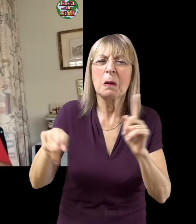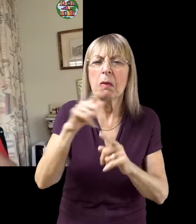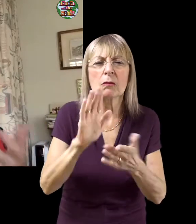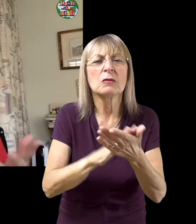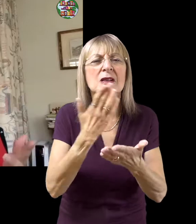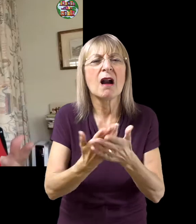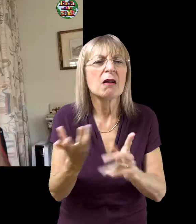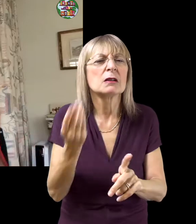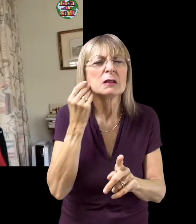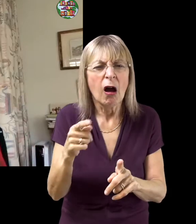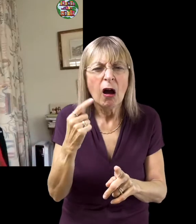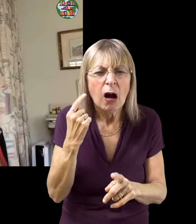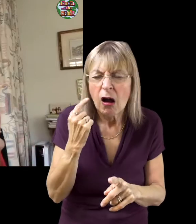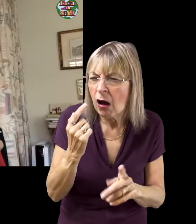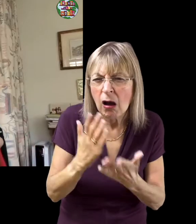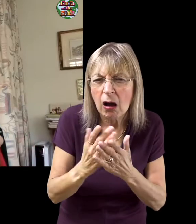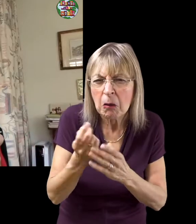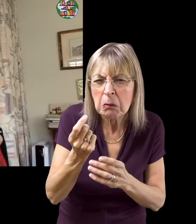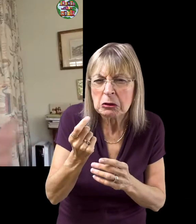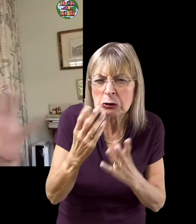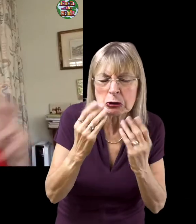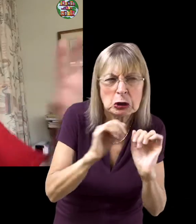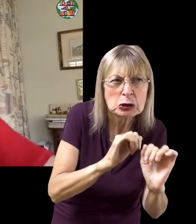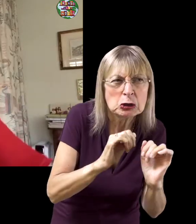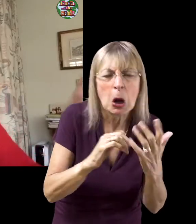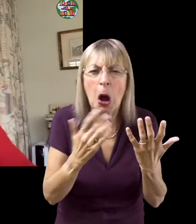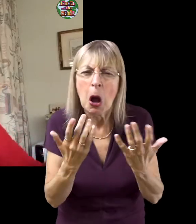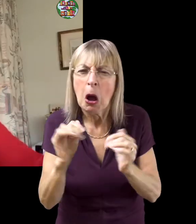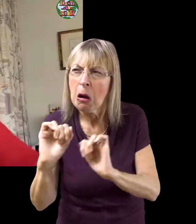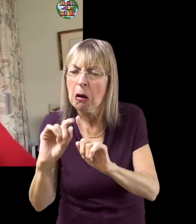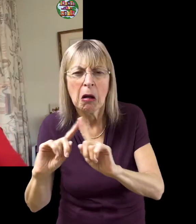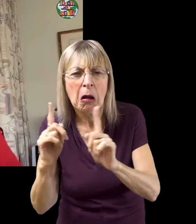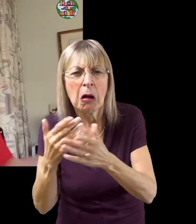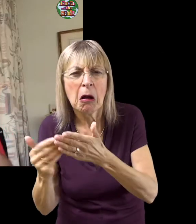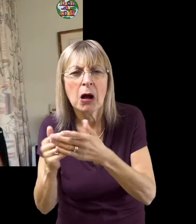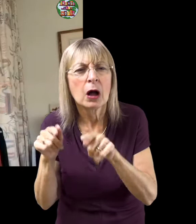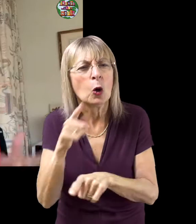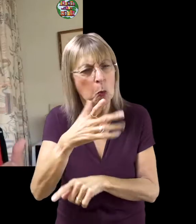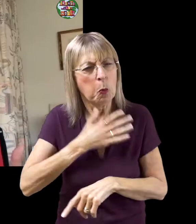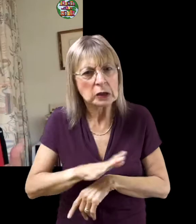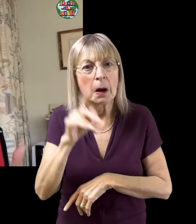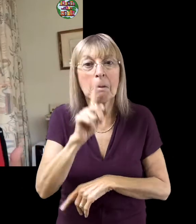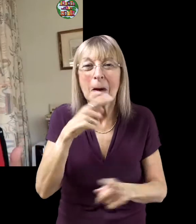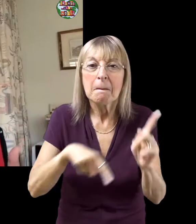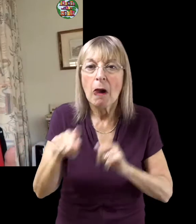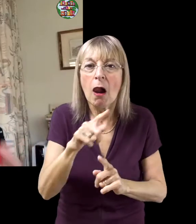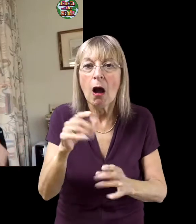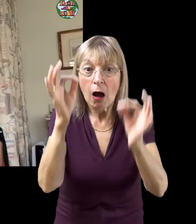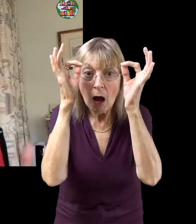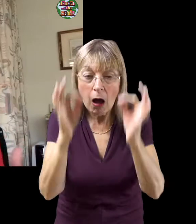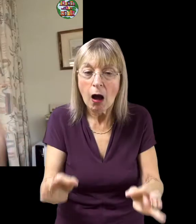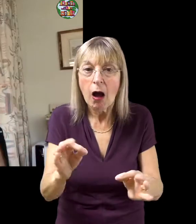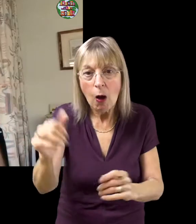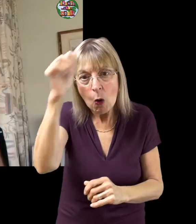You don't want people to read the translation thinking about how it sounds a little bit still like it's in Dutch or whatever. You want it to feel like it's a kind